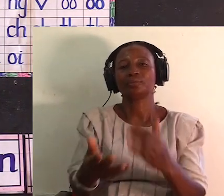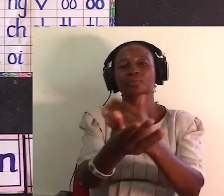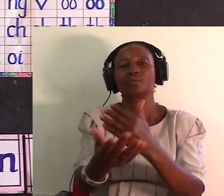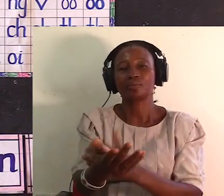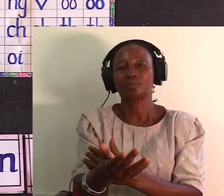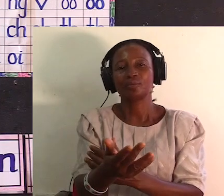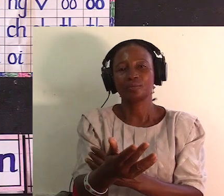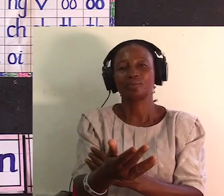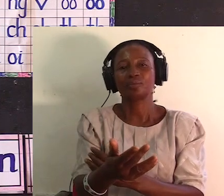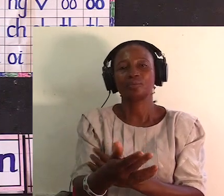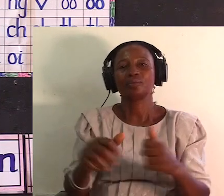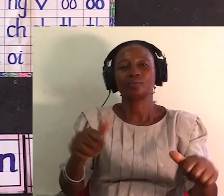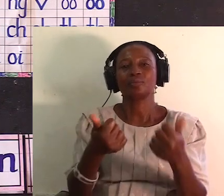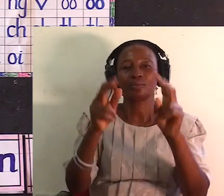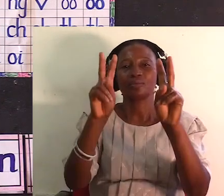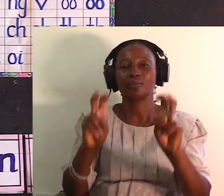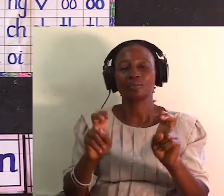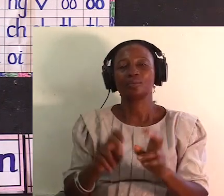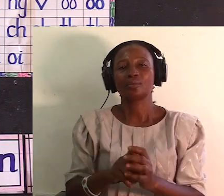So before we go further,